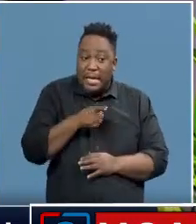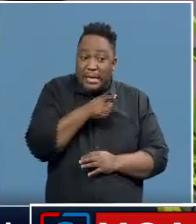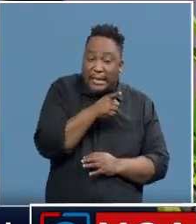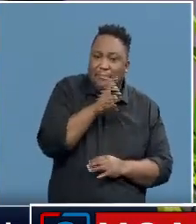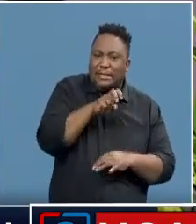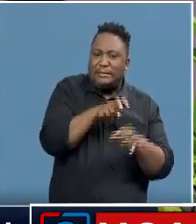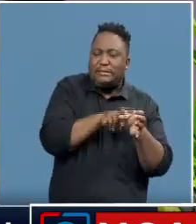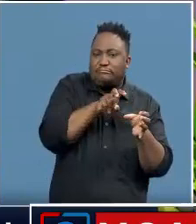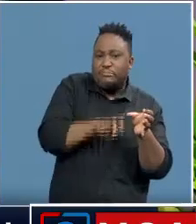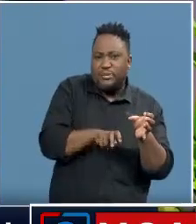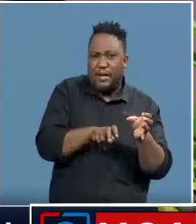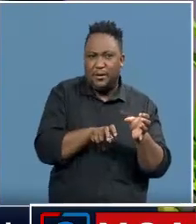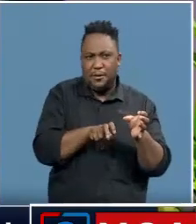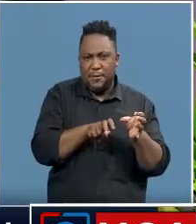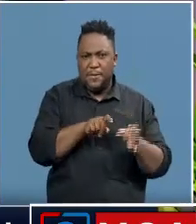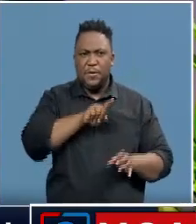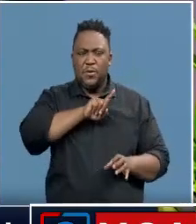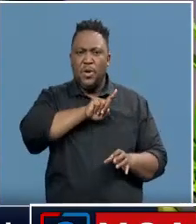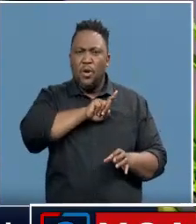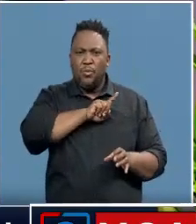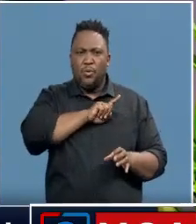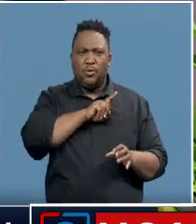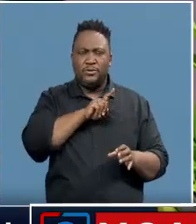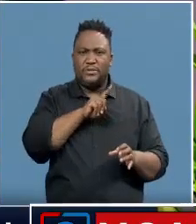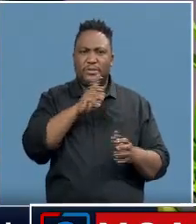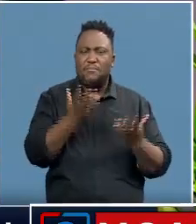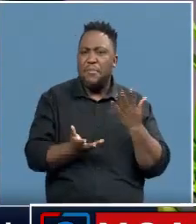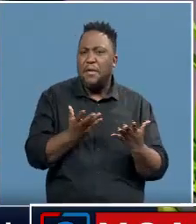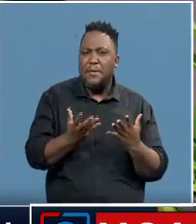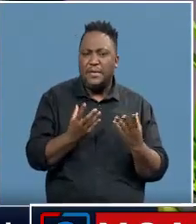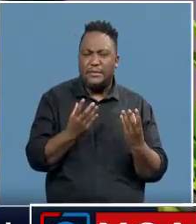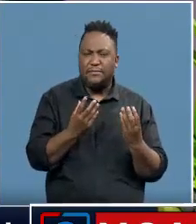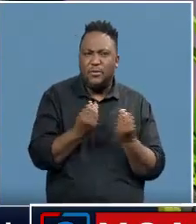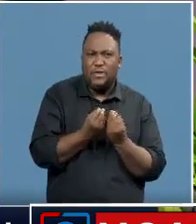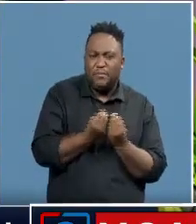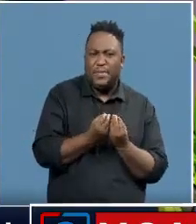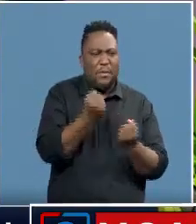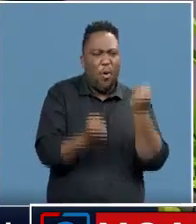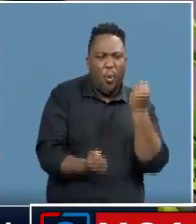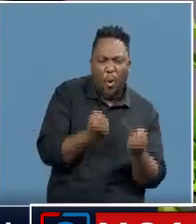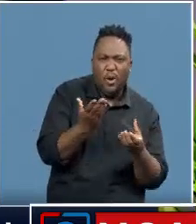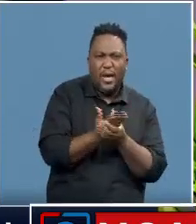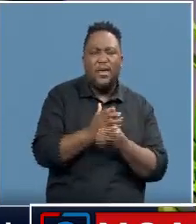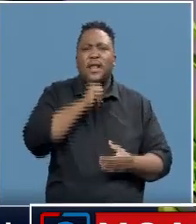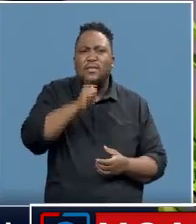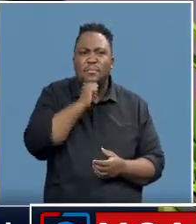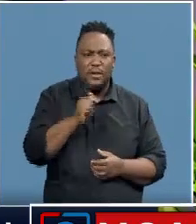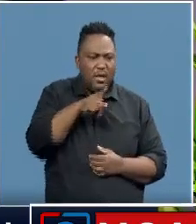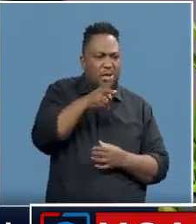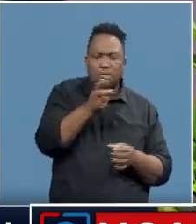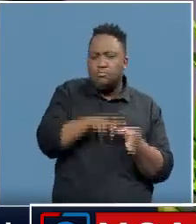point because he's got things to answer from a point of accountability, he will step aside. Utlas Palama